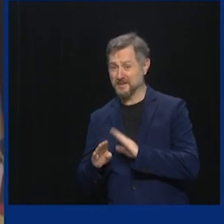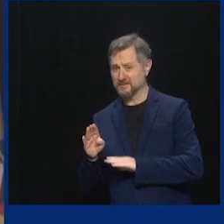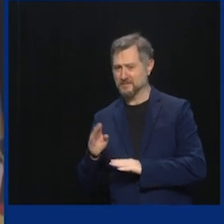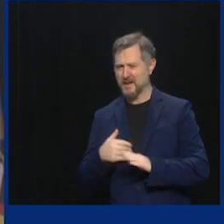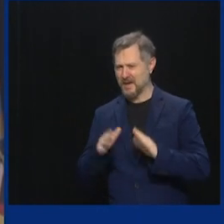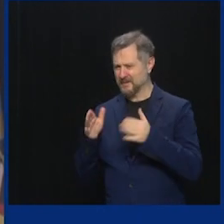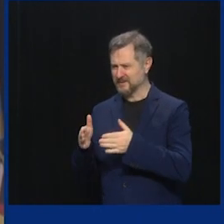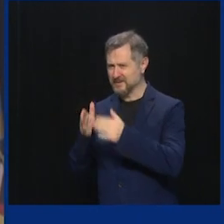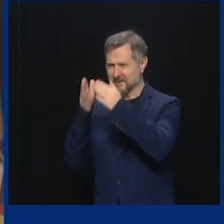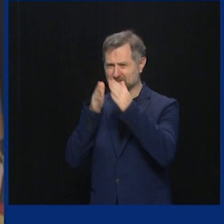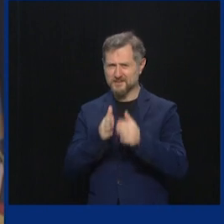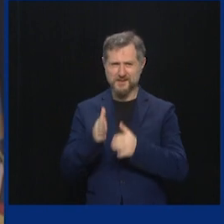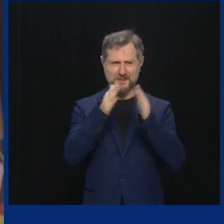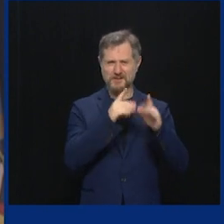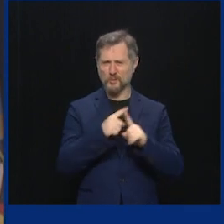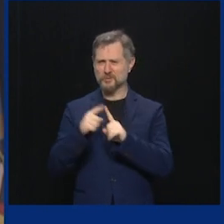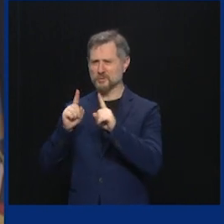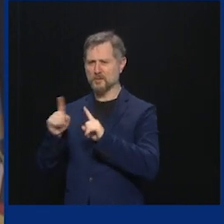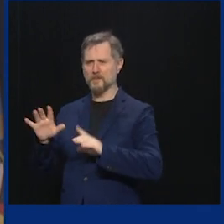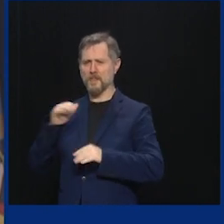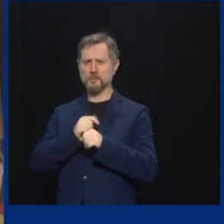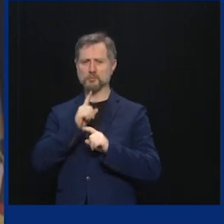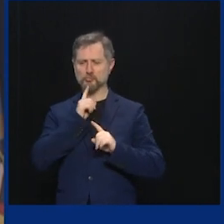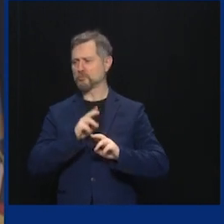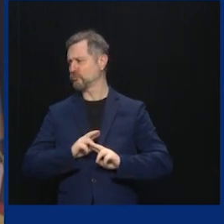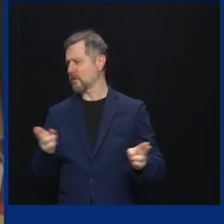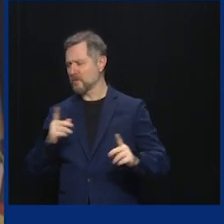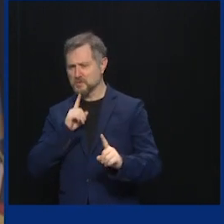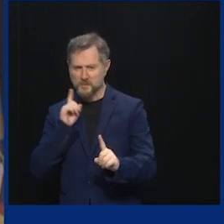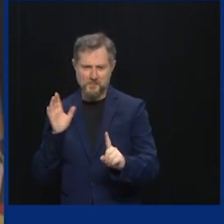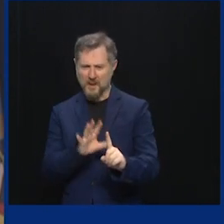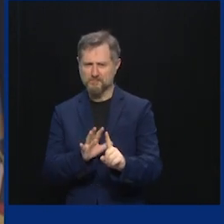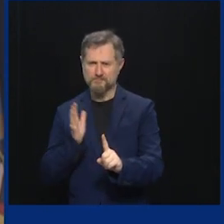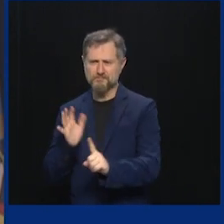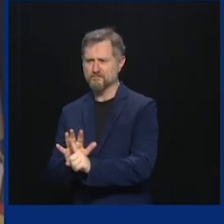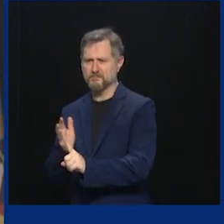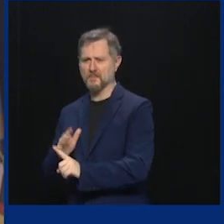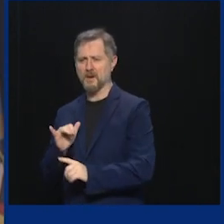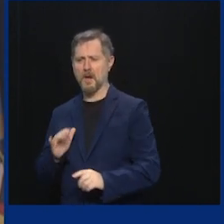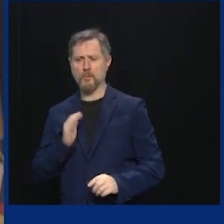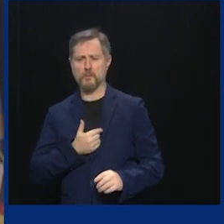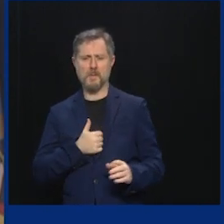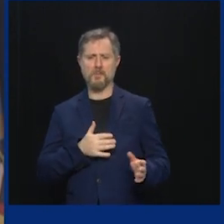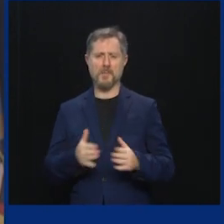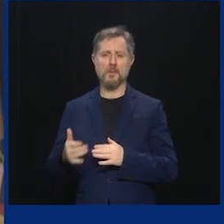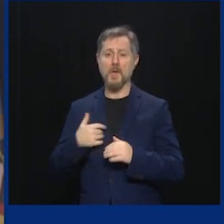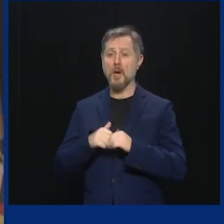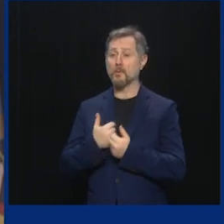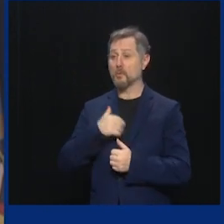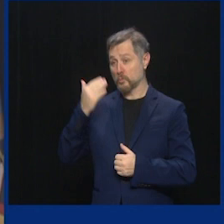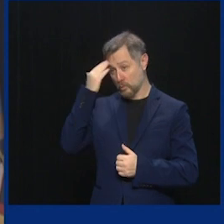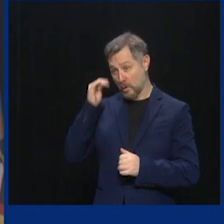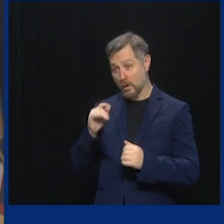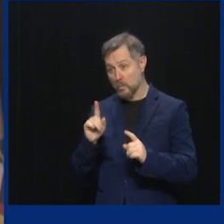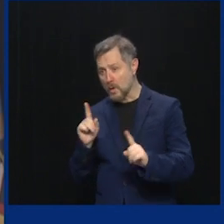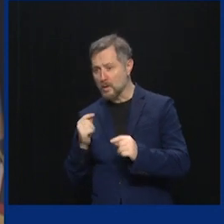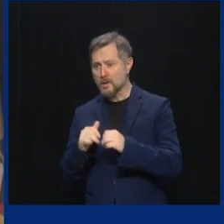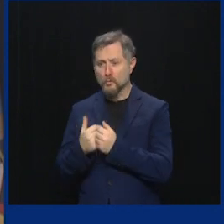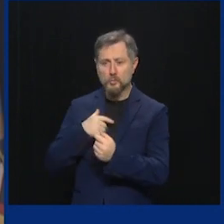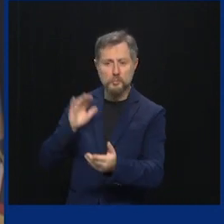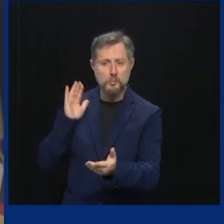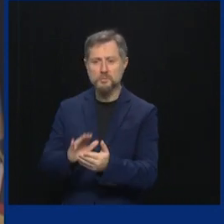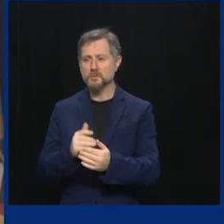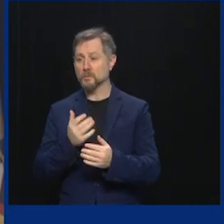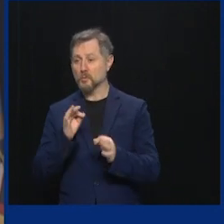deploy more widely if necessary. I know this is how we're going to come out of this with a stronger economic